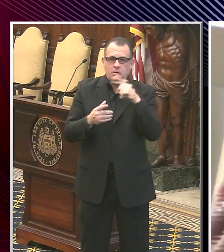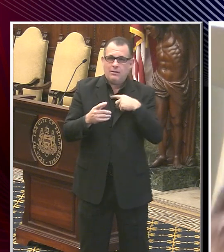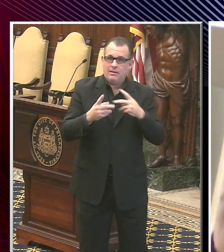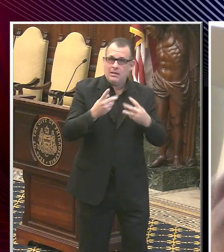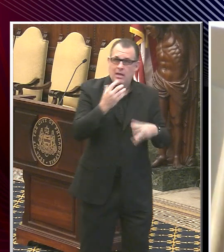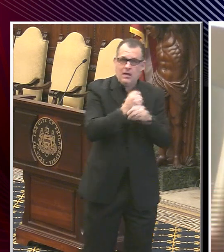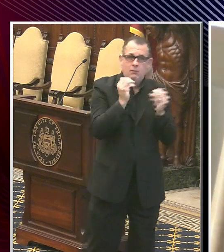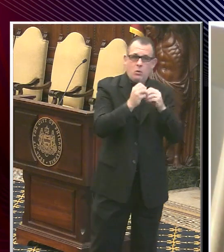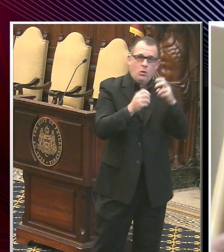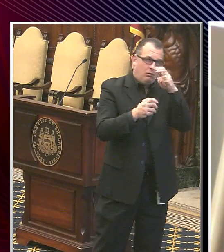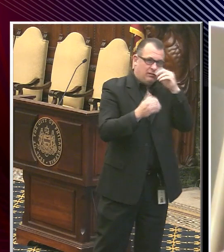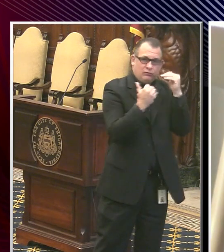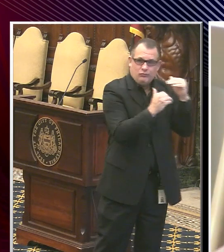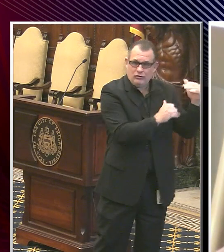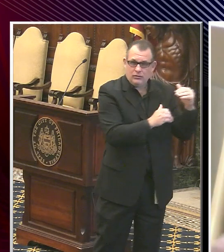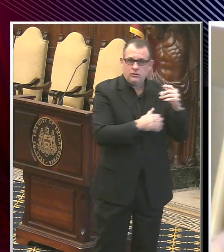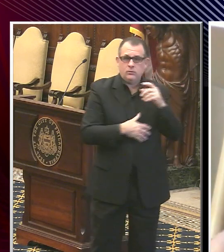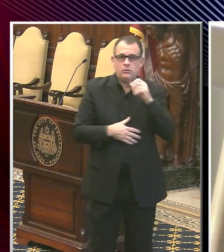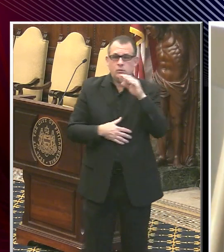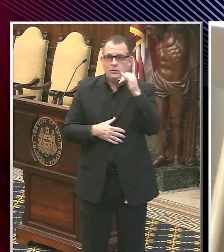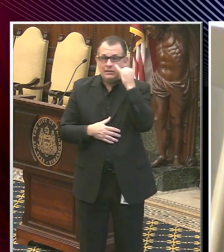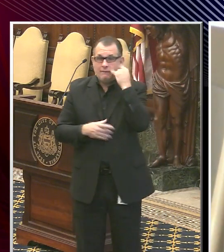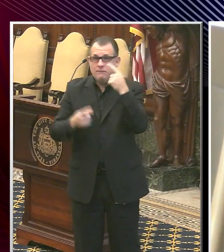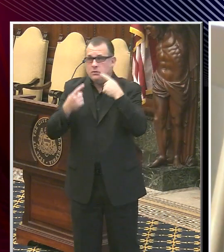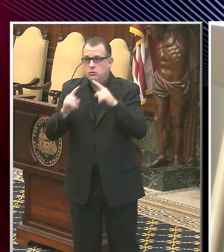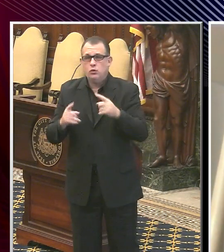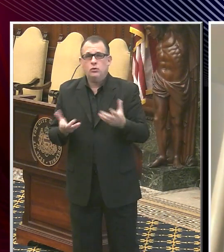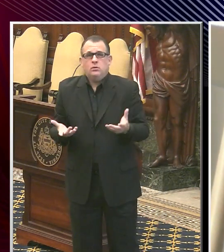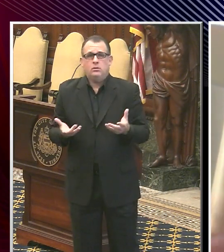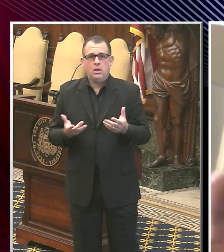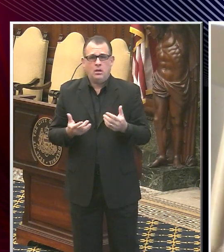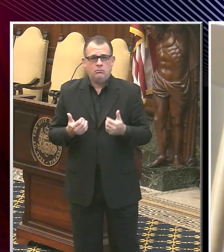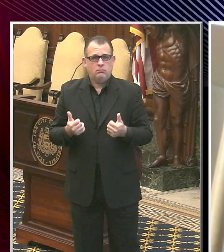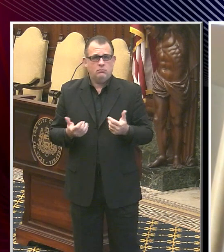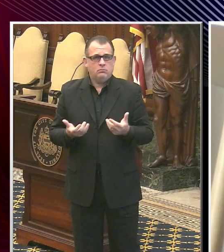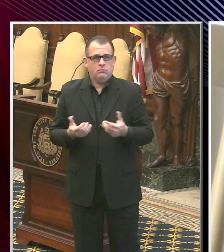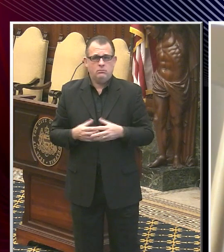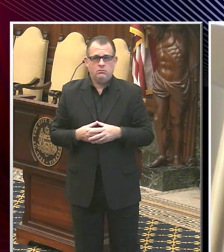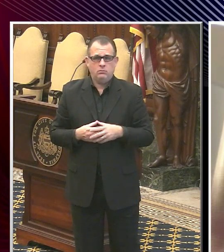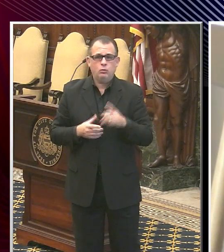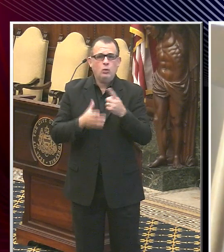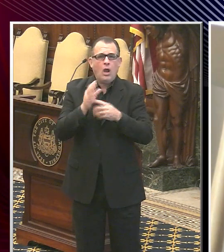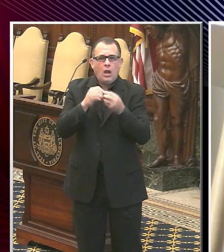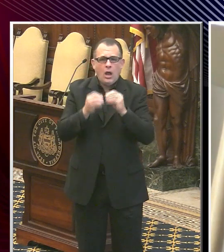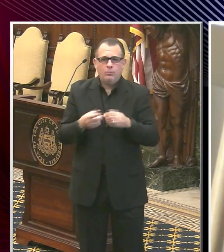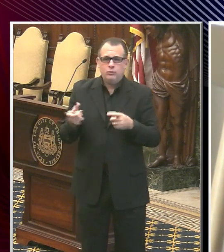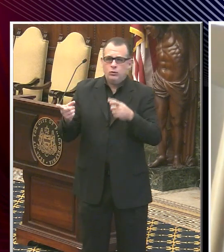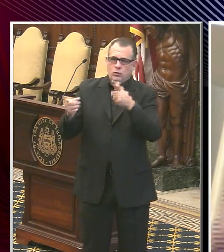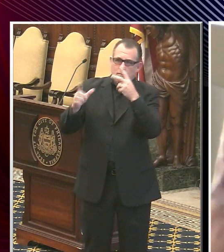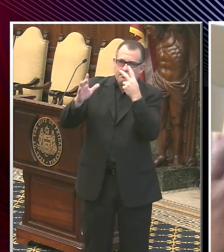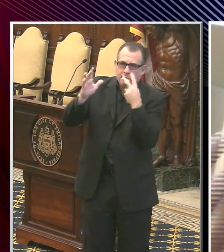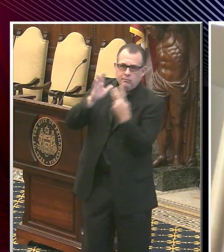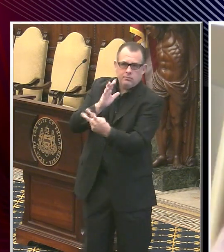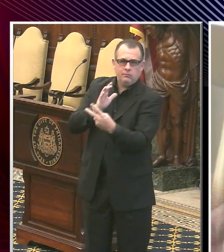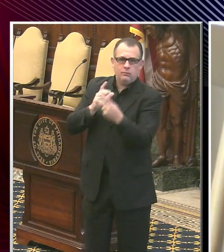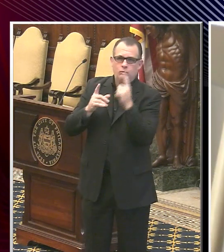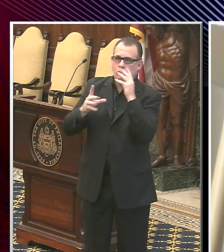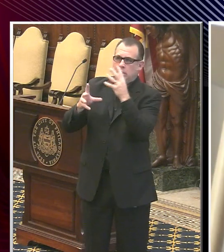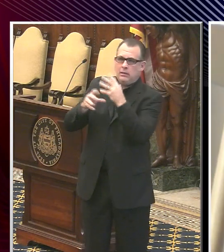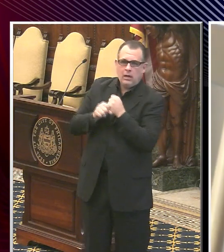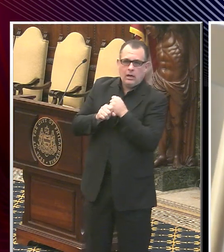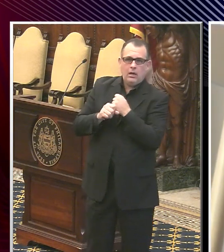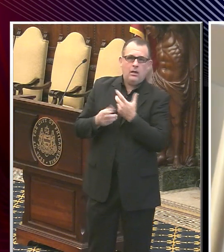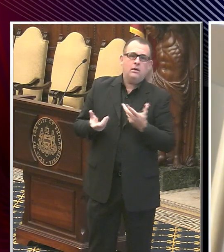this this current set of restrictions? What numbers are you looking for in terms of cases